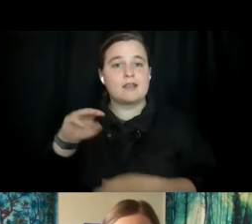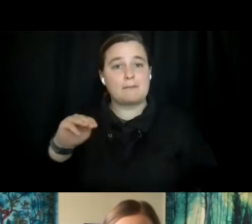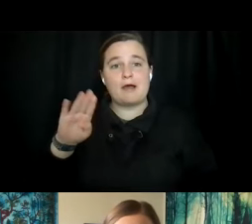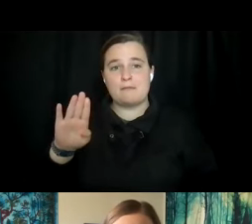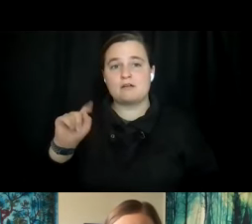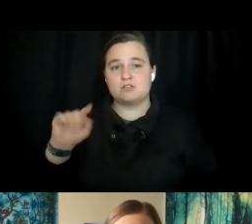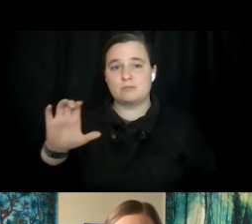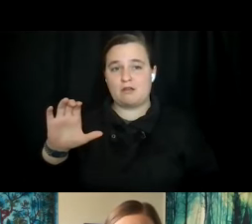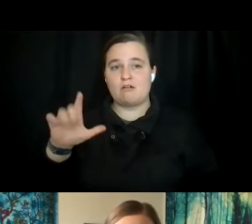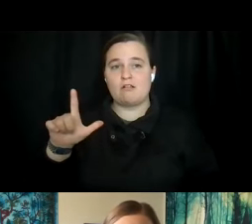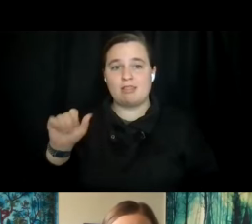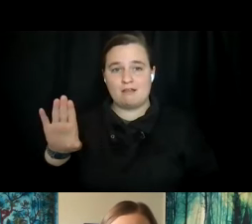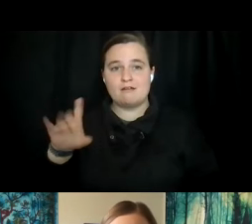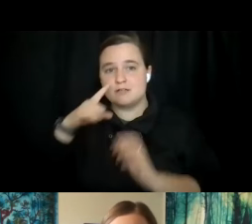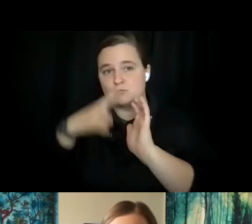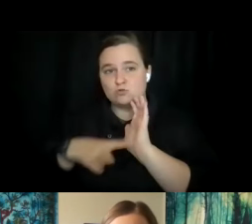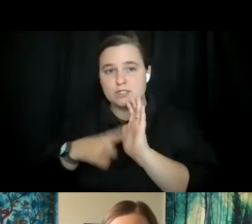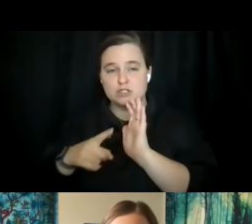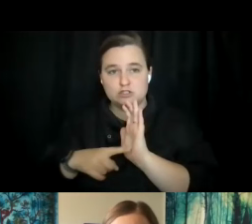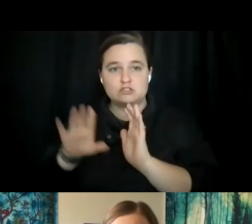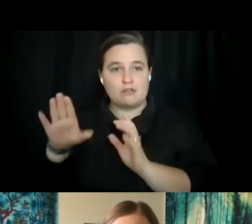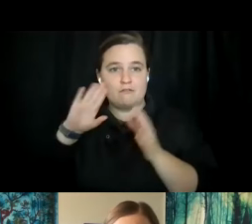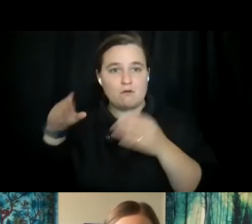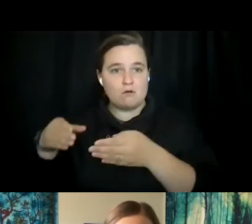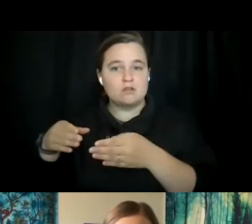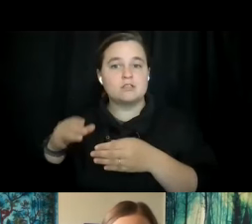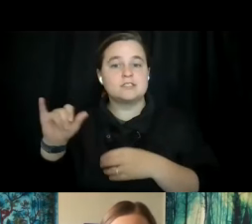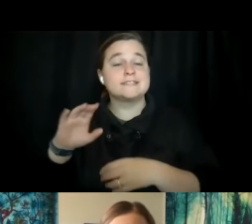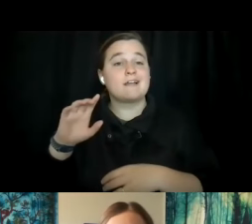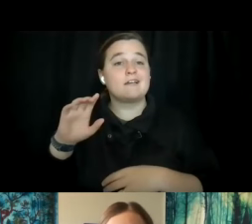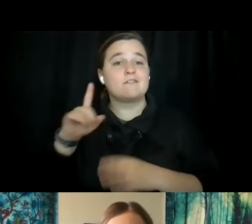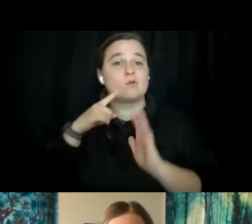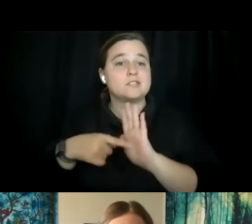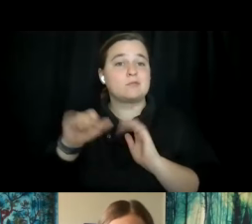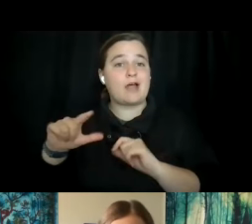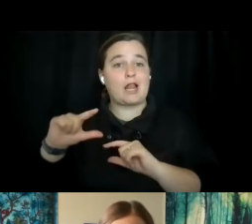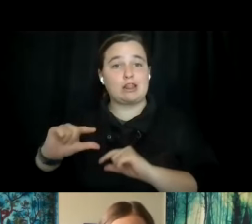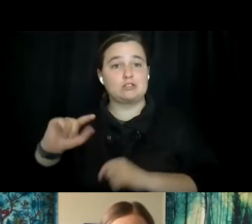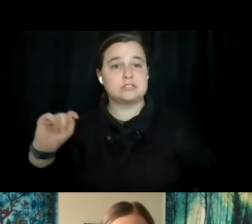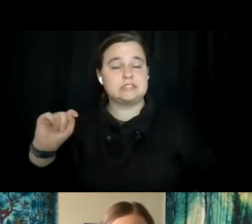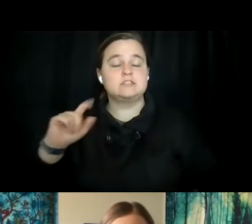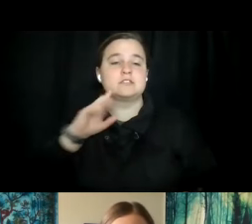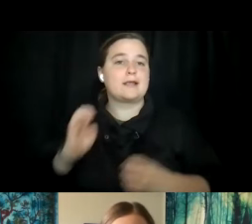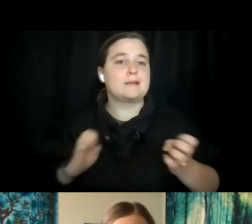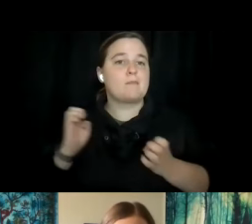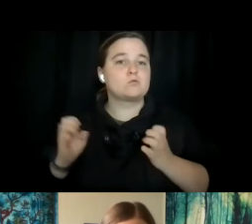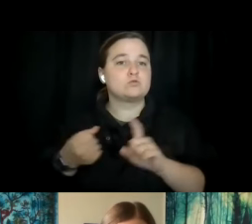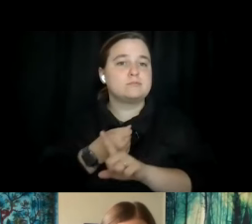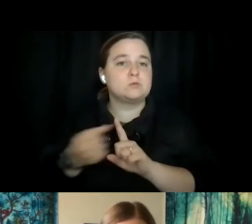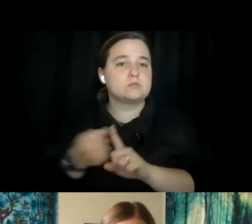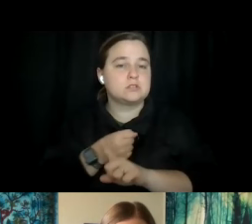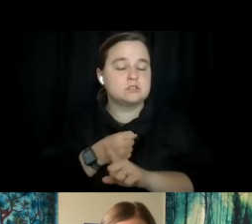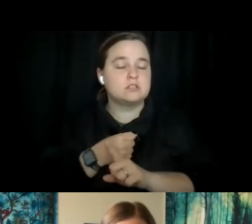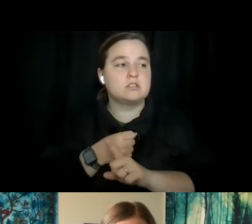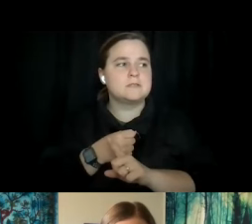lab research interests, would be like emotional abuse. So you can see how emotional abuse may